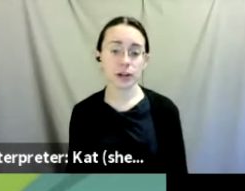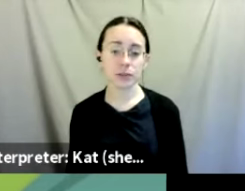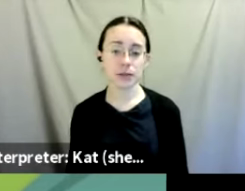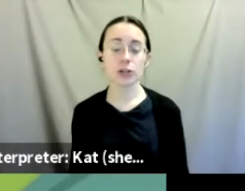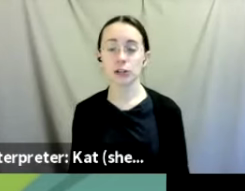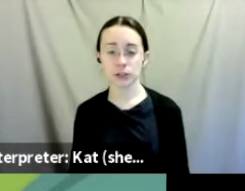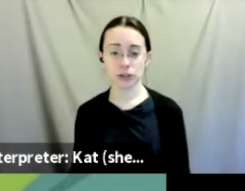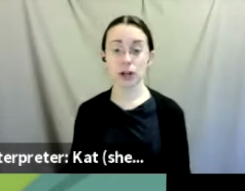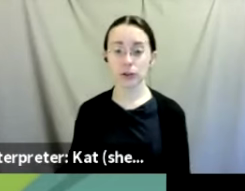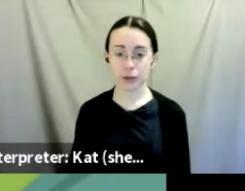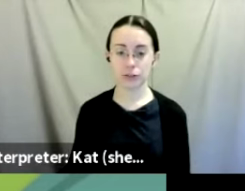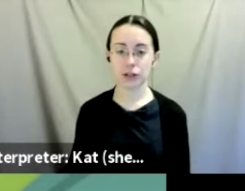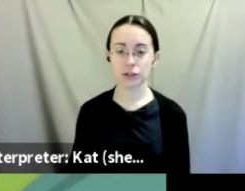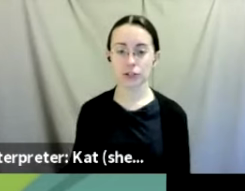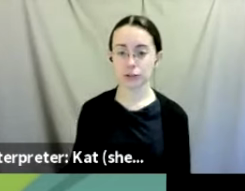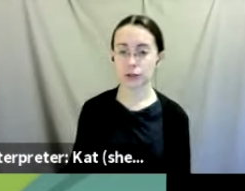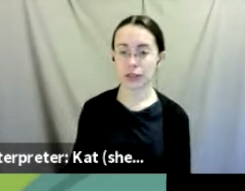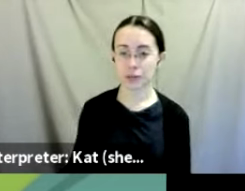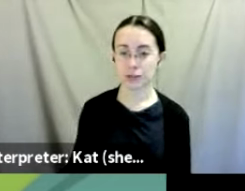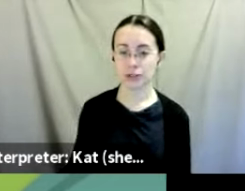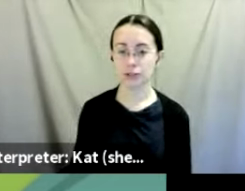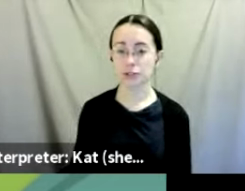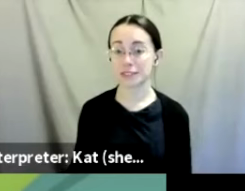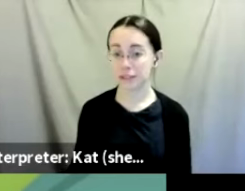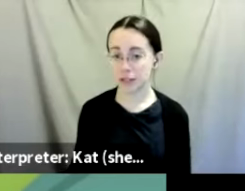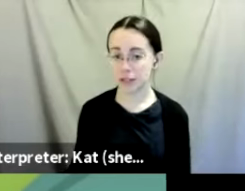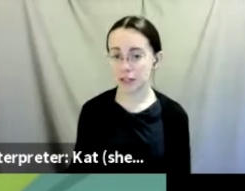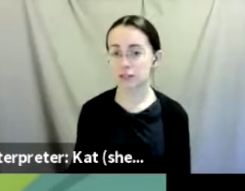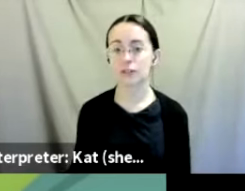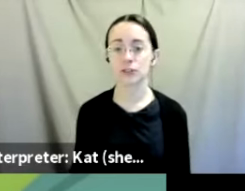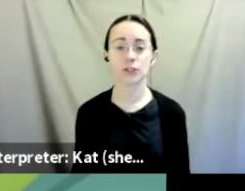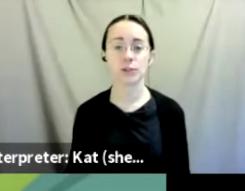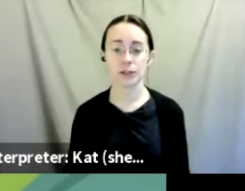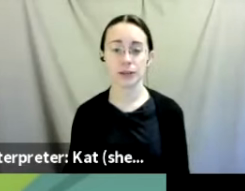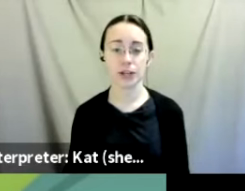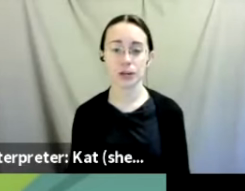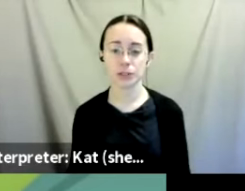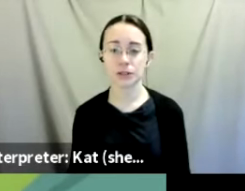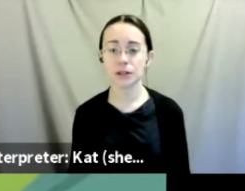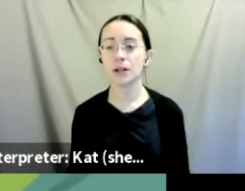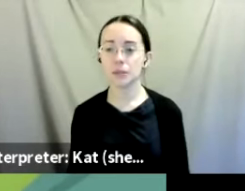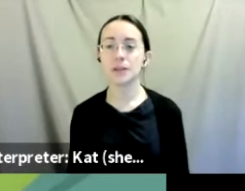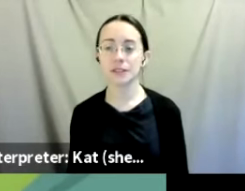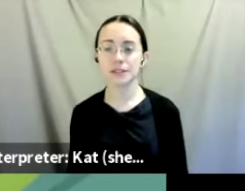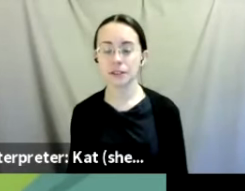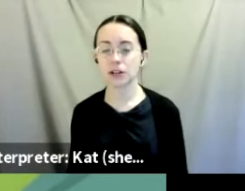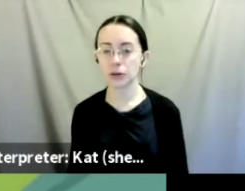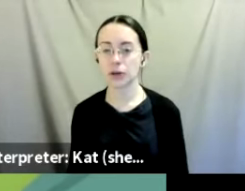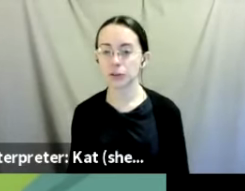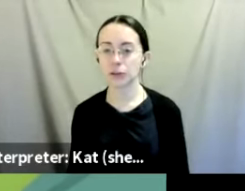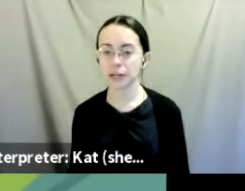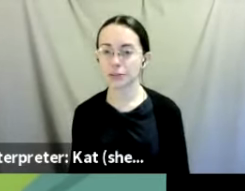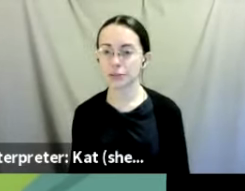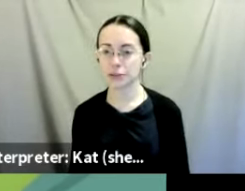should have encouraged other women of color to interview with that person specifically instead of just offering them the option. But this is